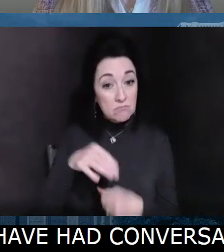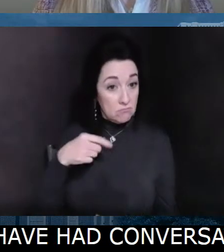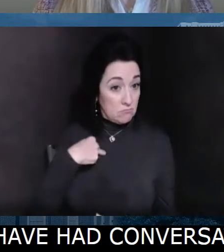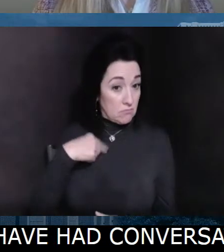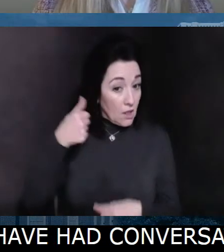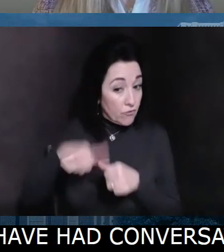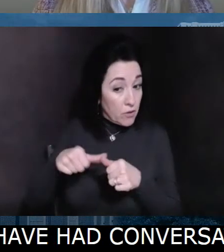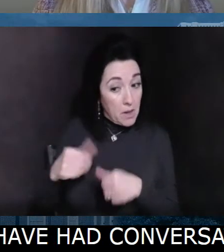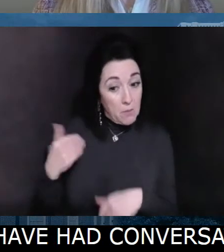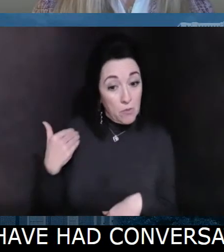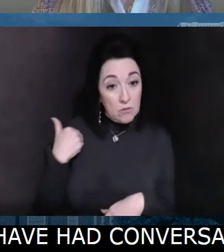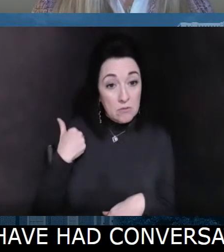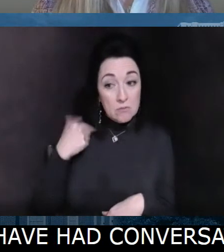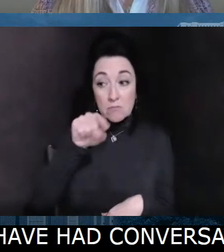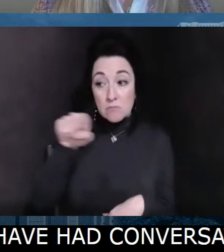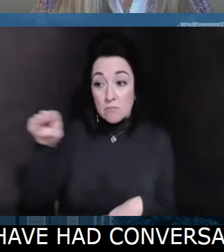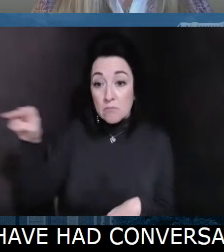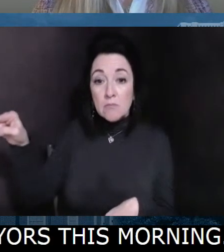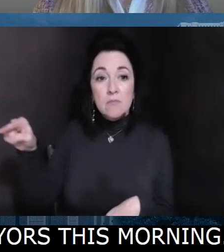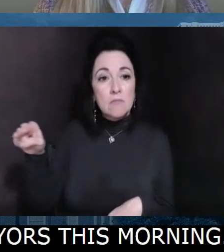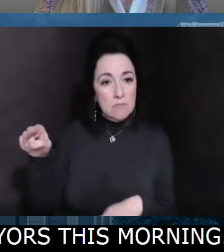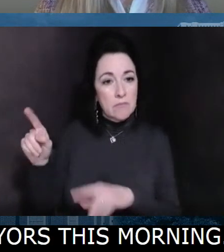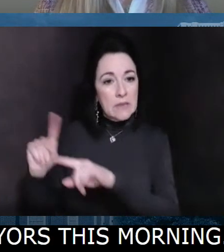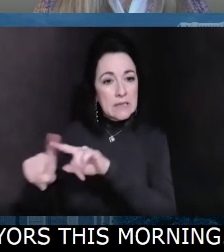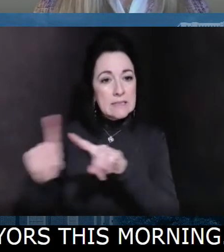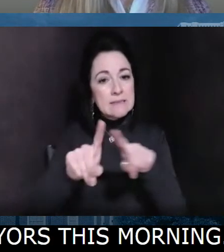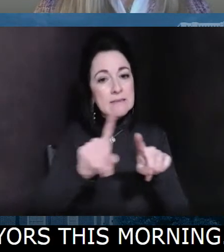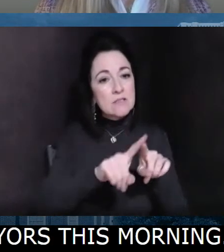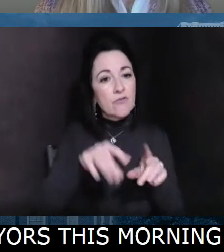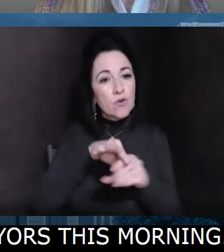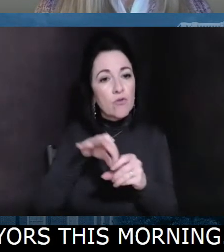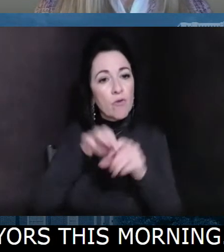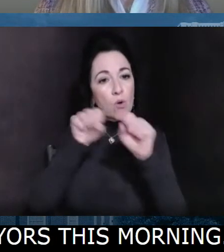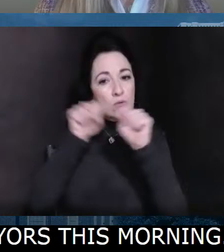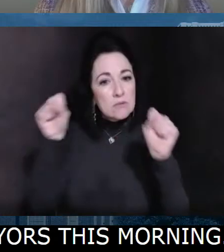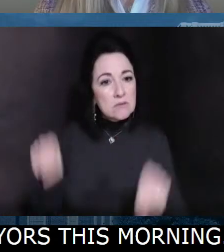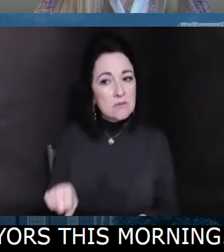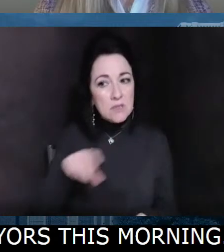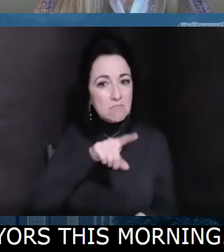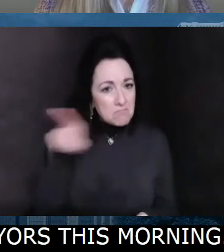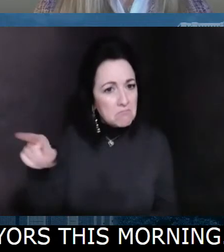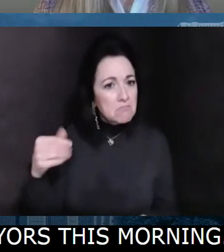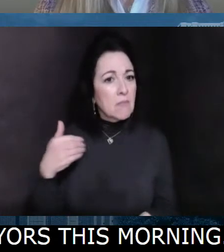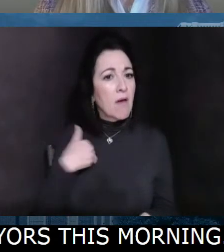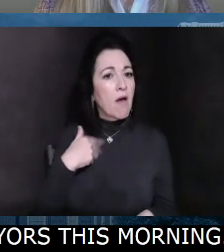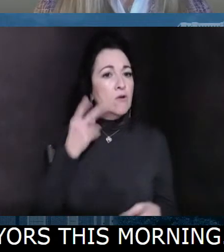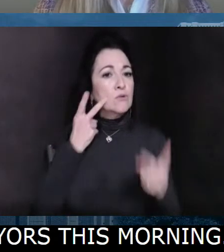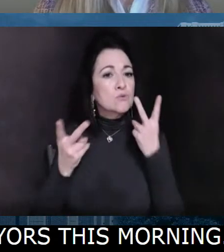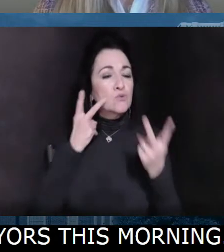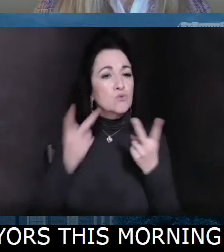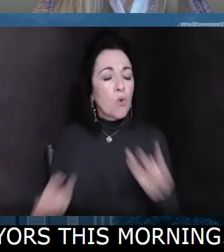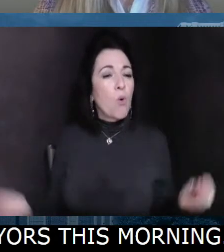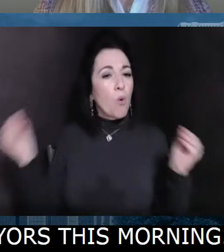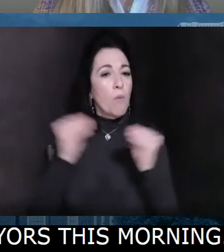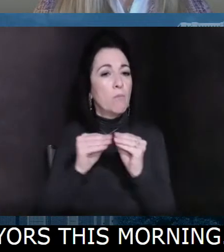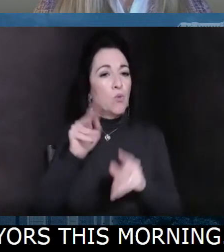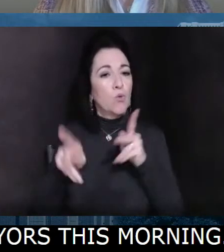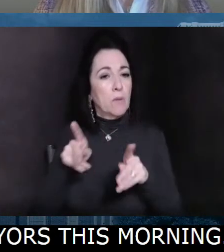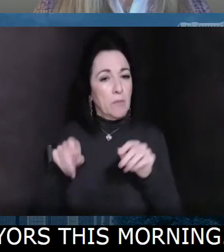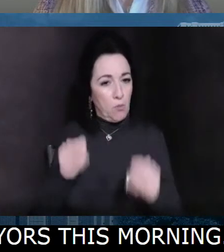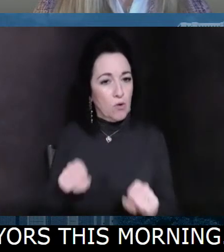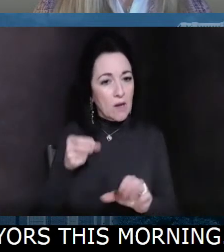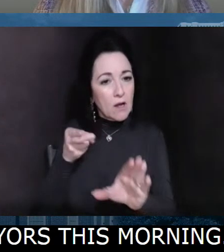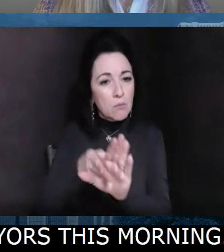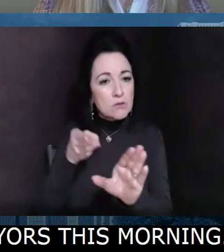participation with the vote by mail systems that we put under the emergency order for them. We expect